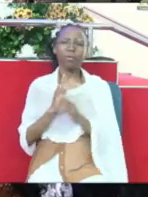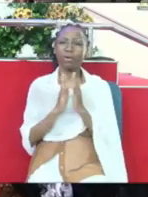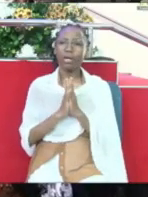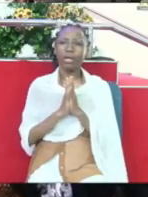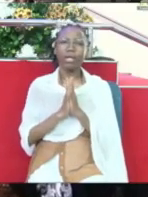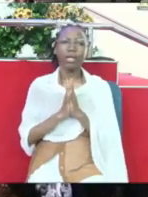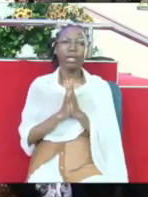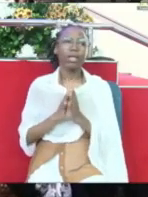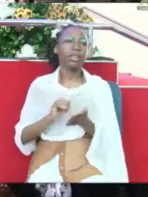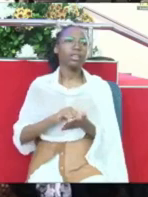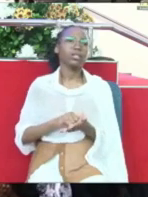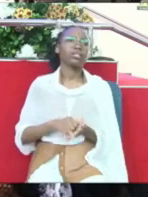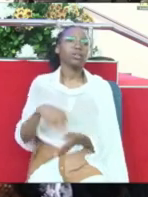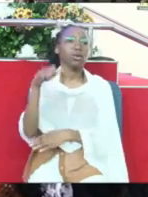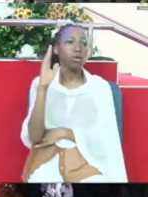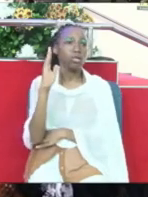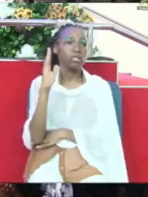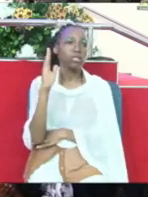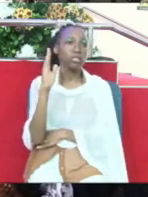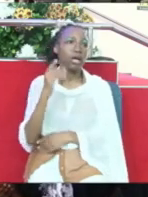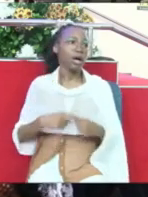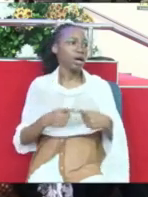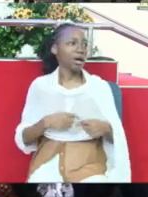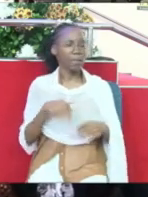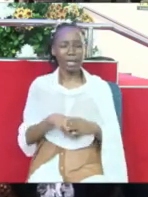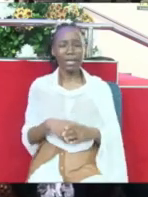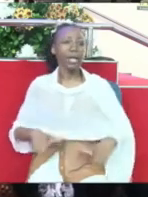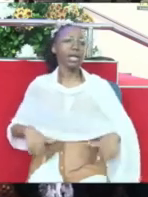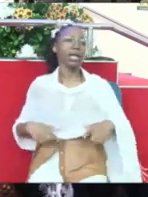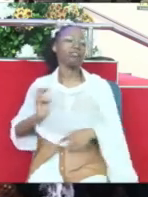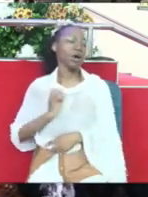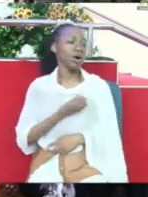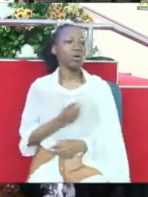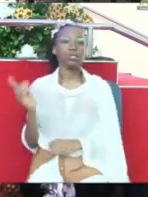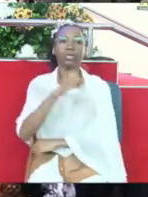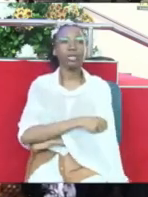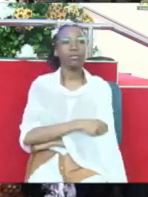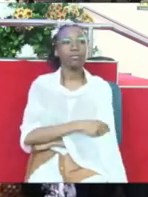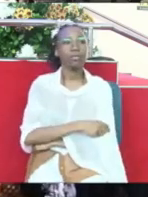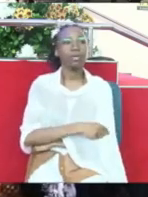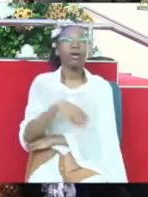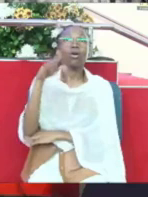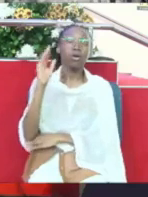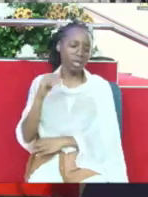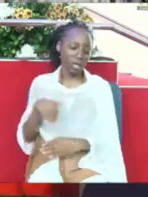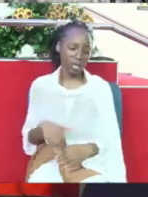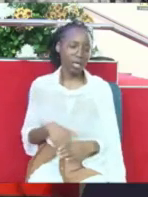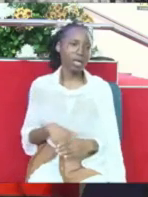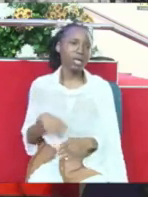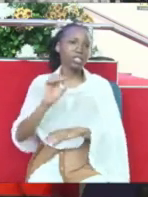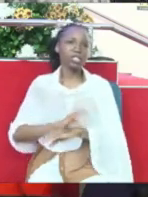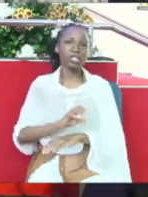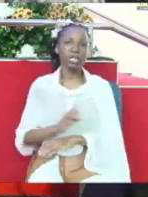not resigning to fate. He is in this house. He is in this house. Yuko katika nyumba hii. So just